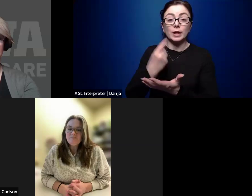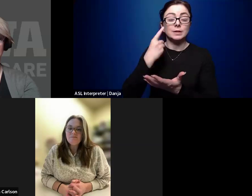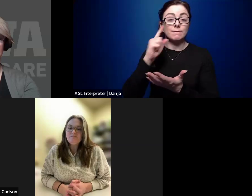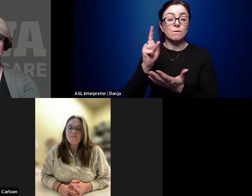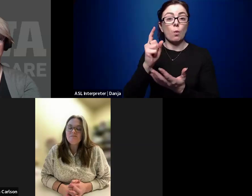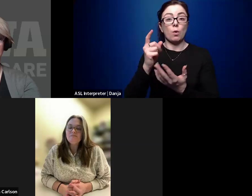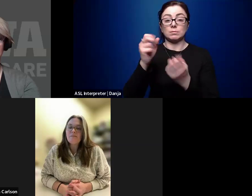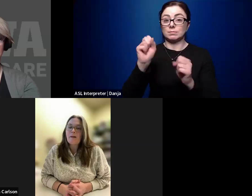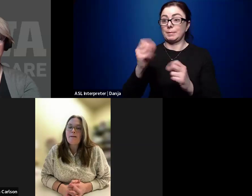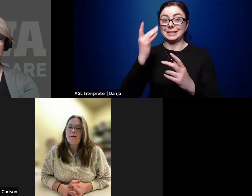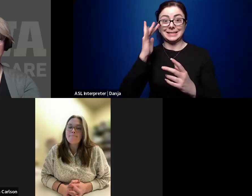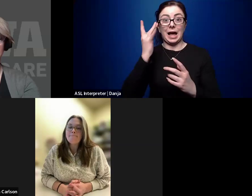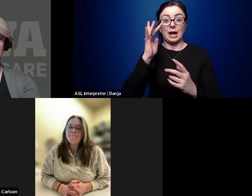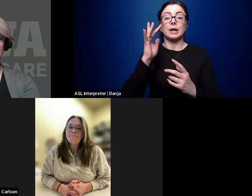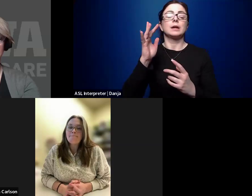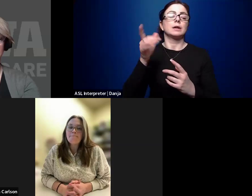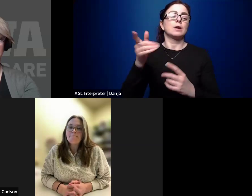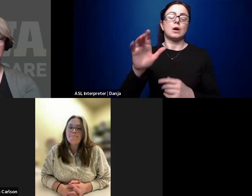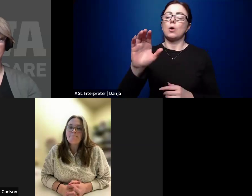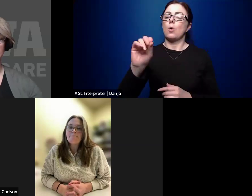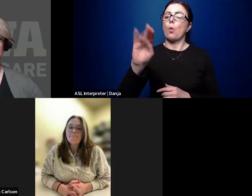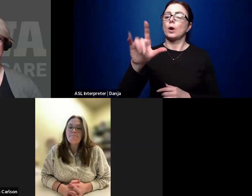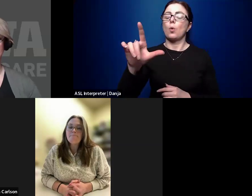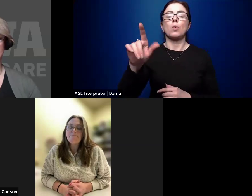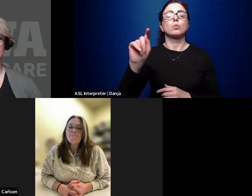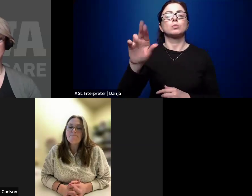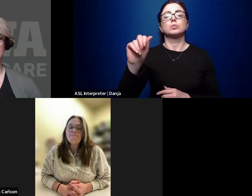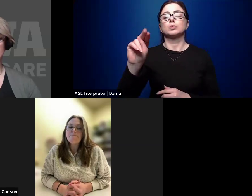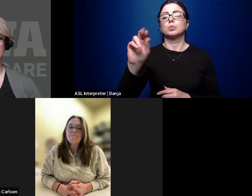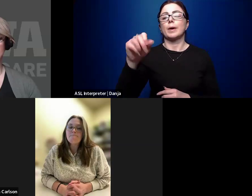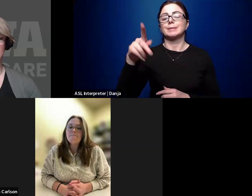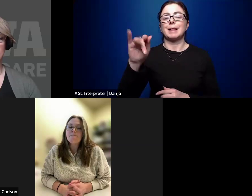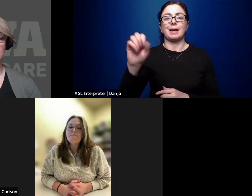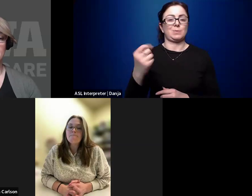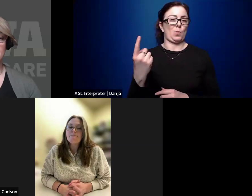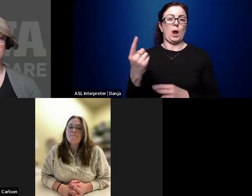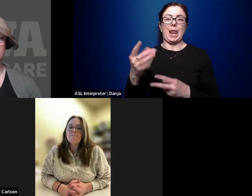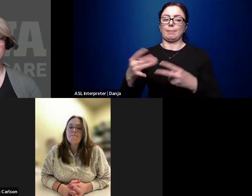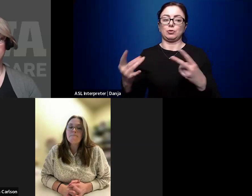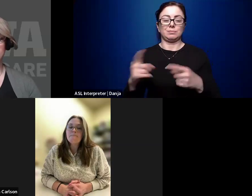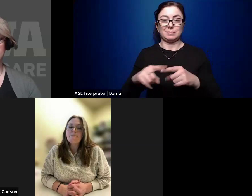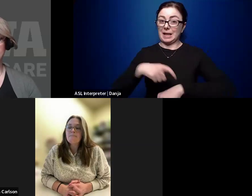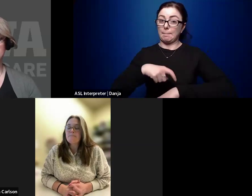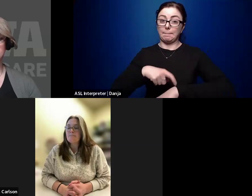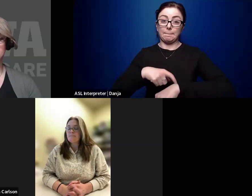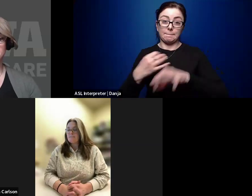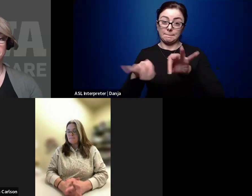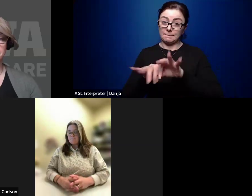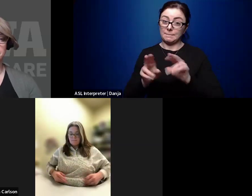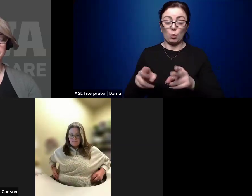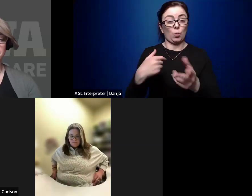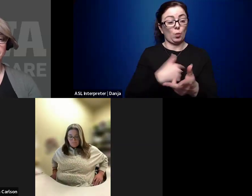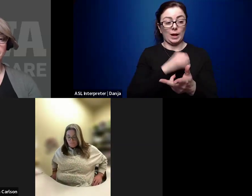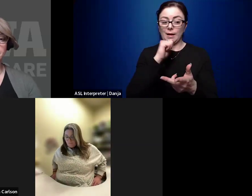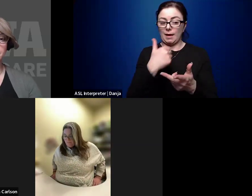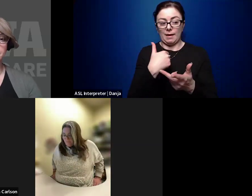transplants were his only option, but time was of the essence. We didn't have much time to wrap our heads around doing